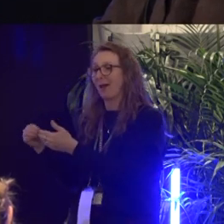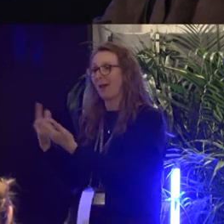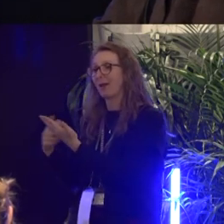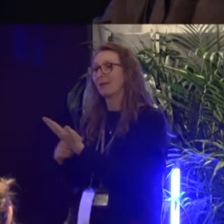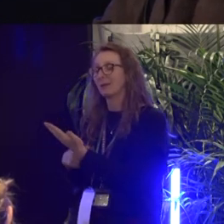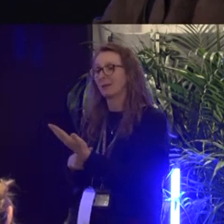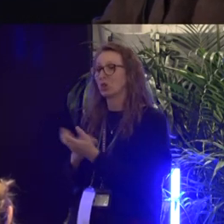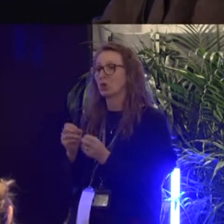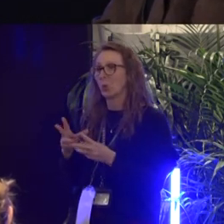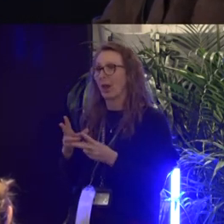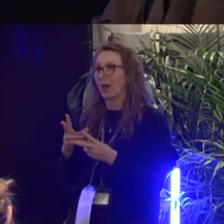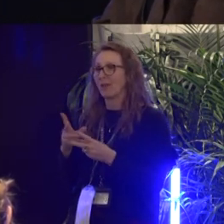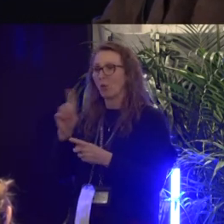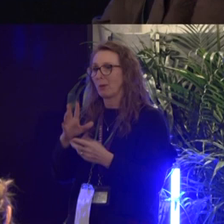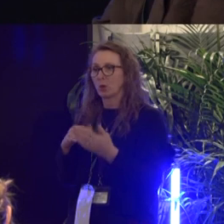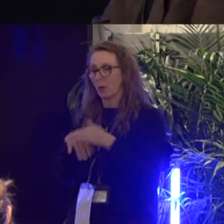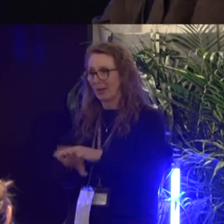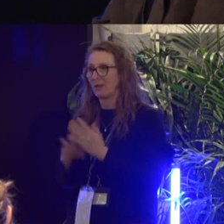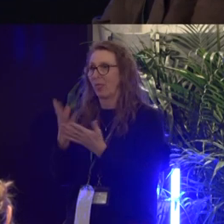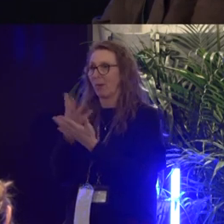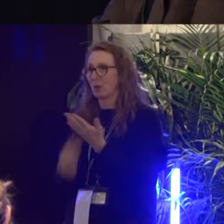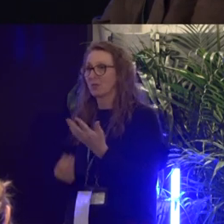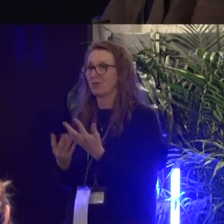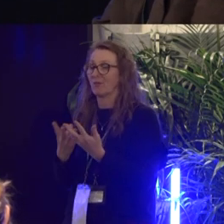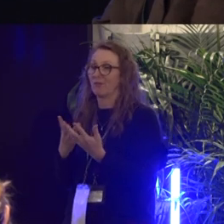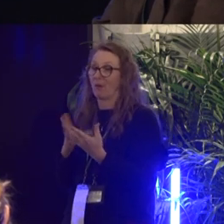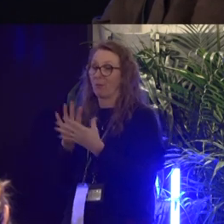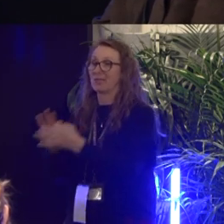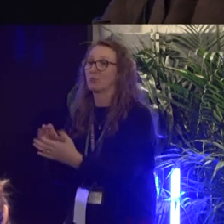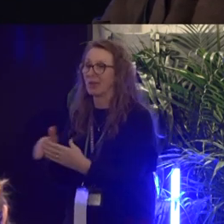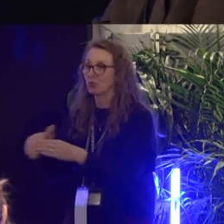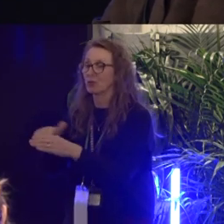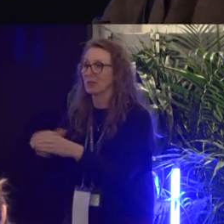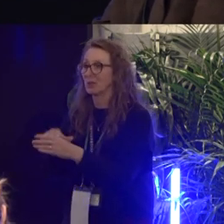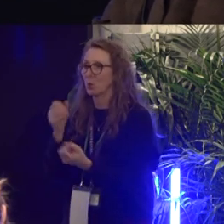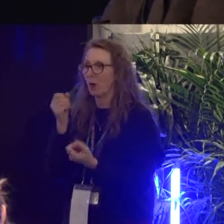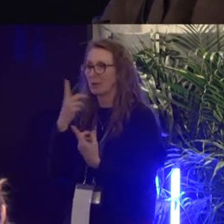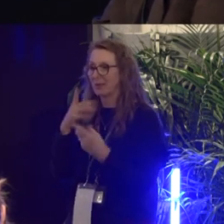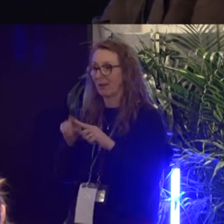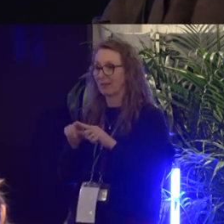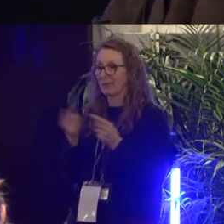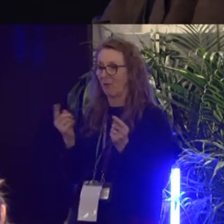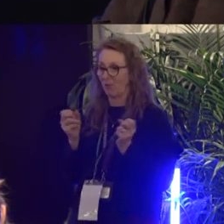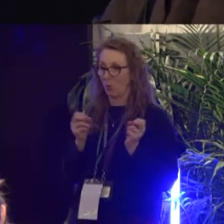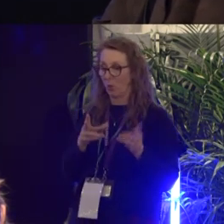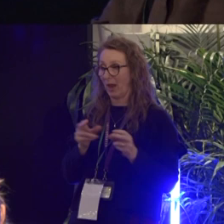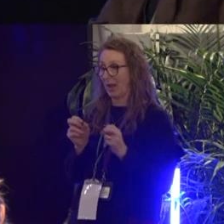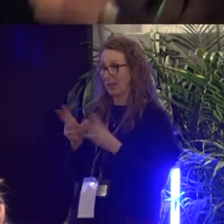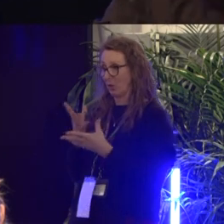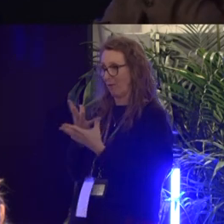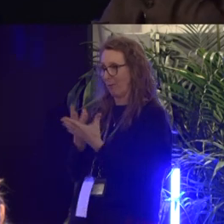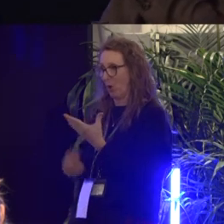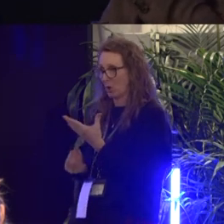for people going into something that's immersive or participatory to understand like the different kinds of immersion